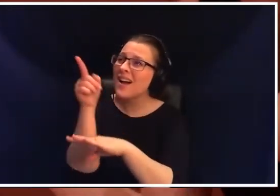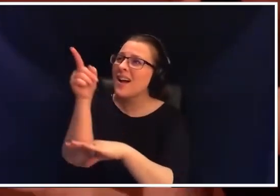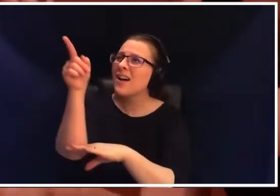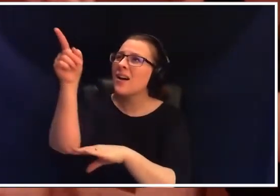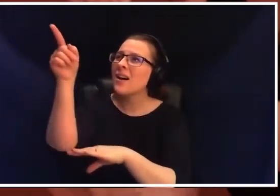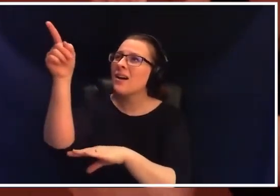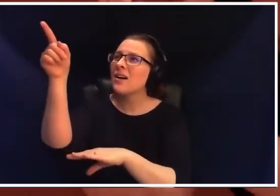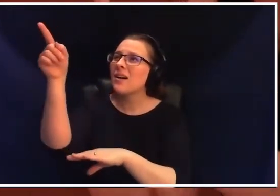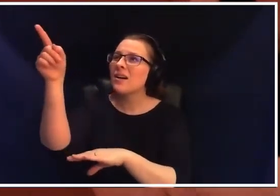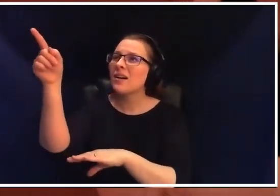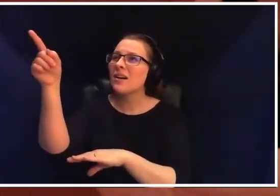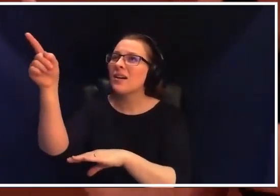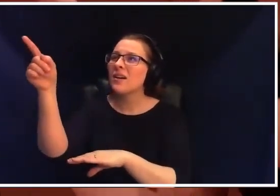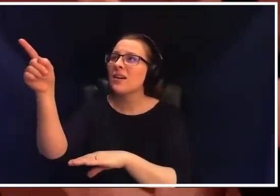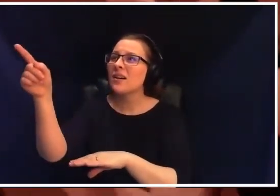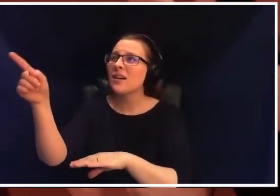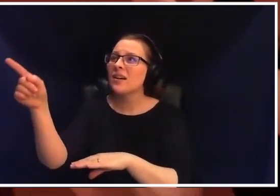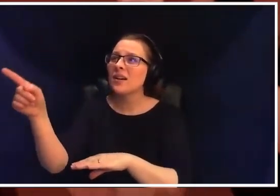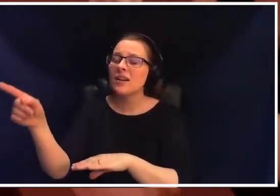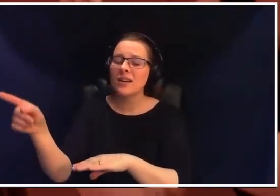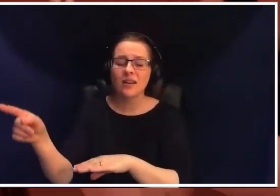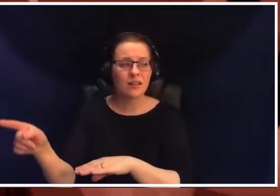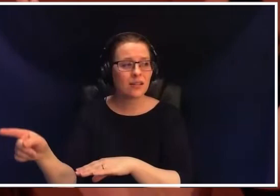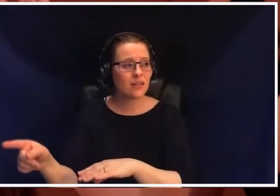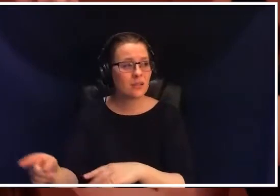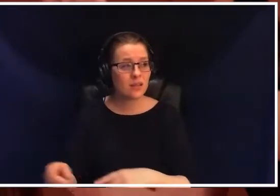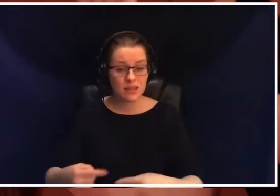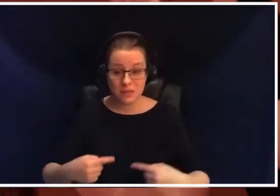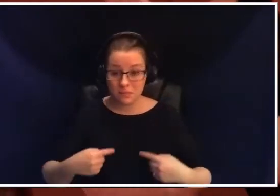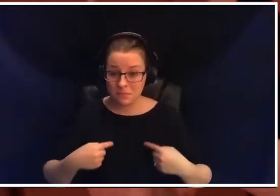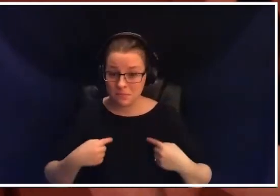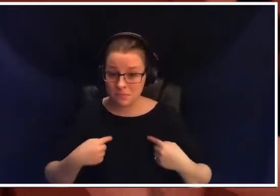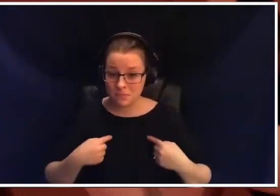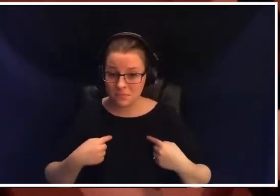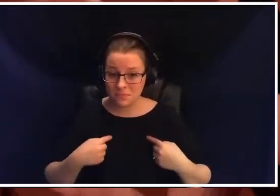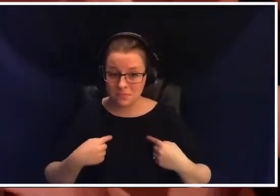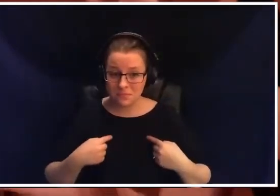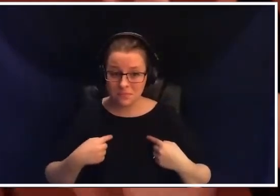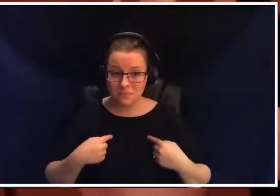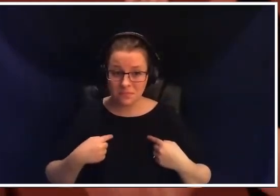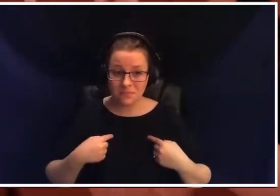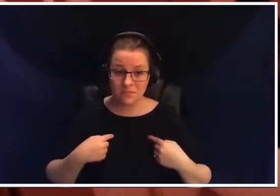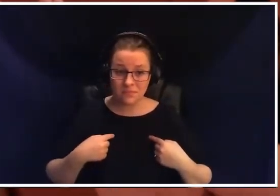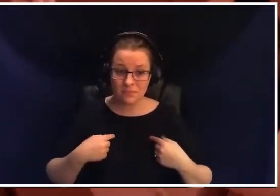rainfall, why, oh, why